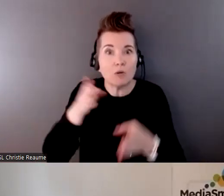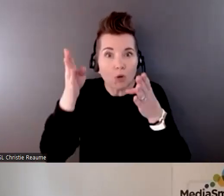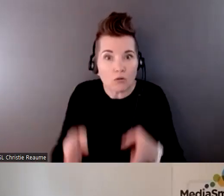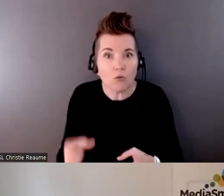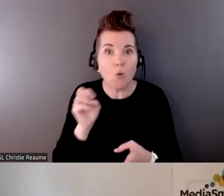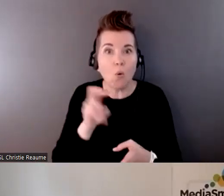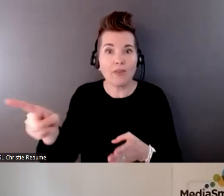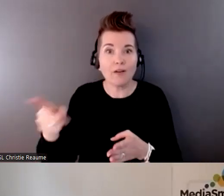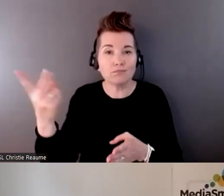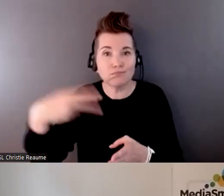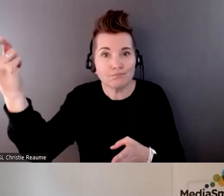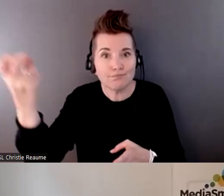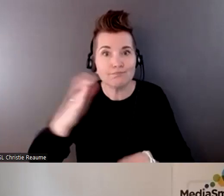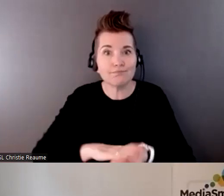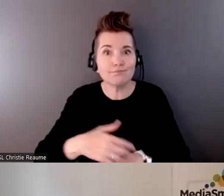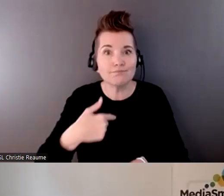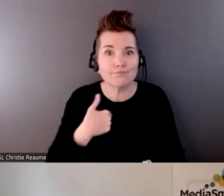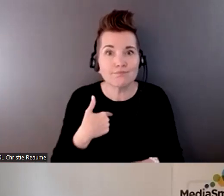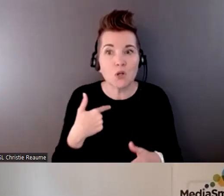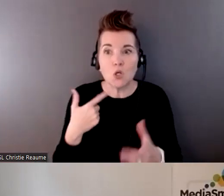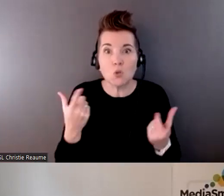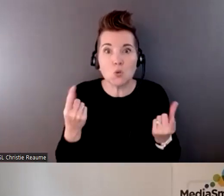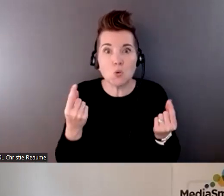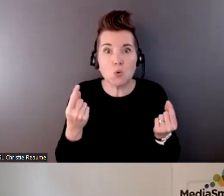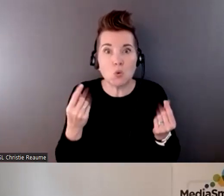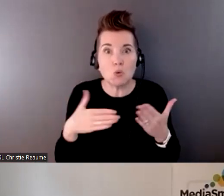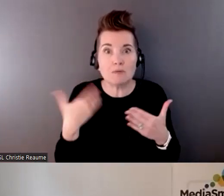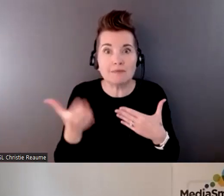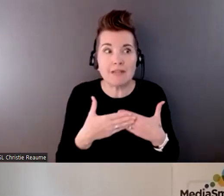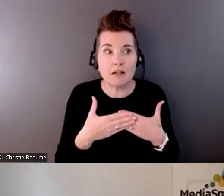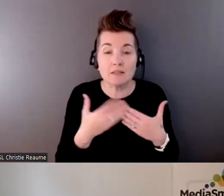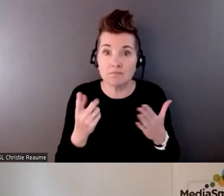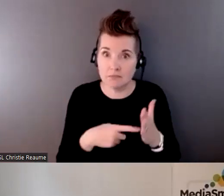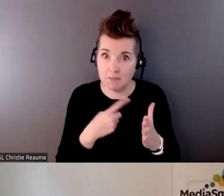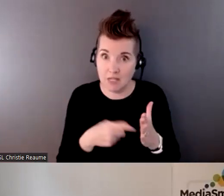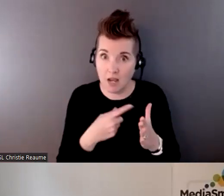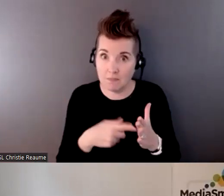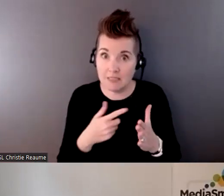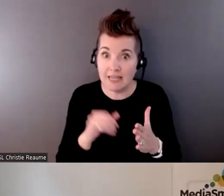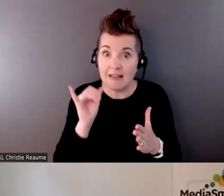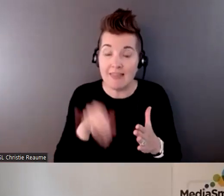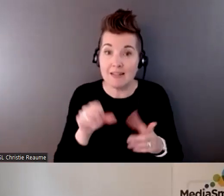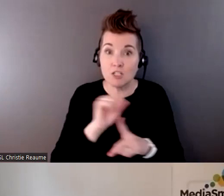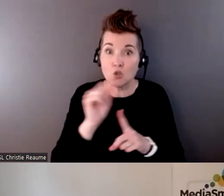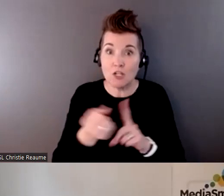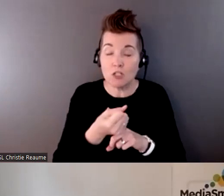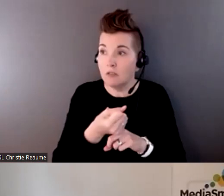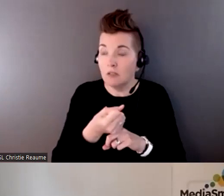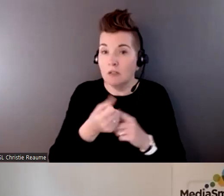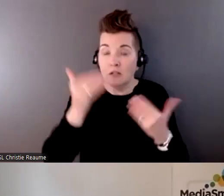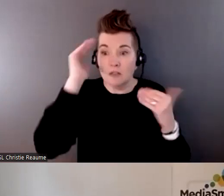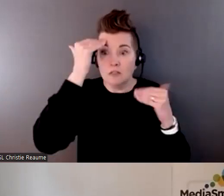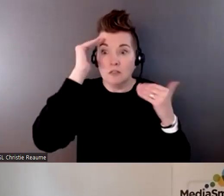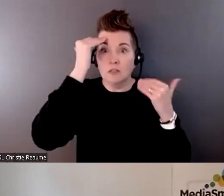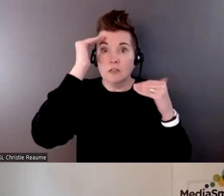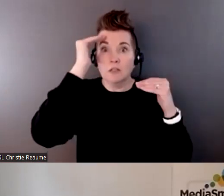are your top tips for reacting because I know in those moments especially with technology Panic can set in and panic is usually